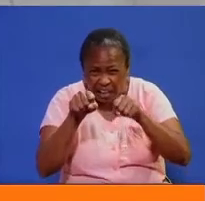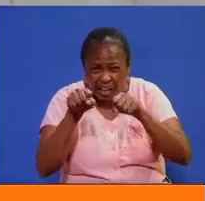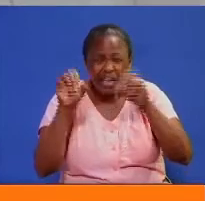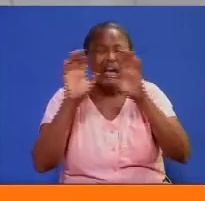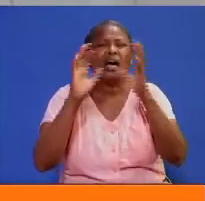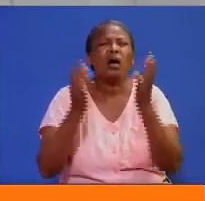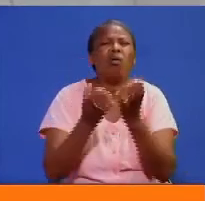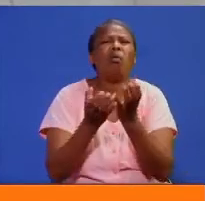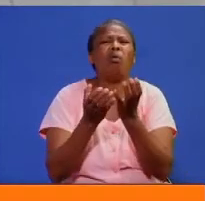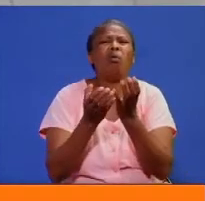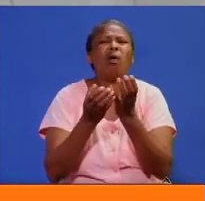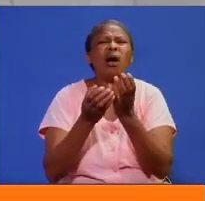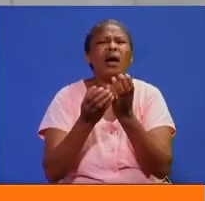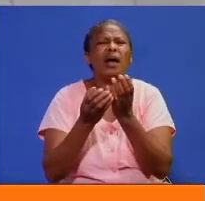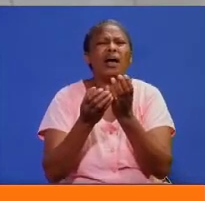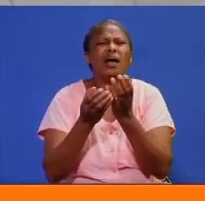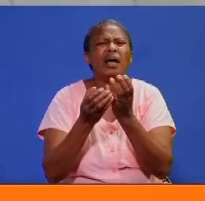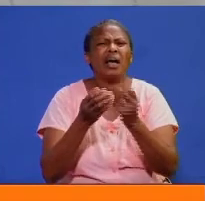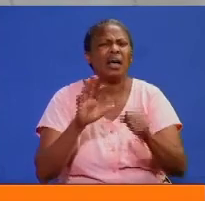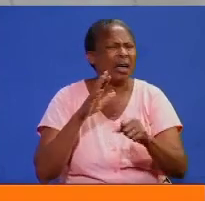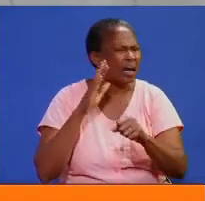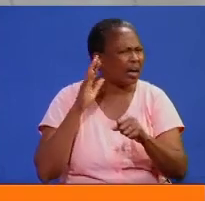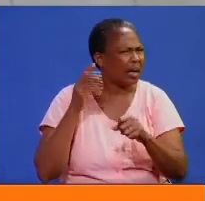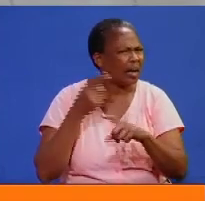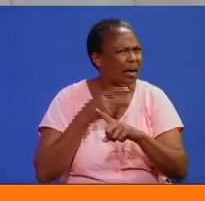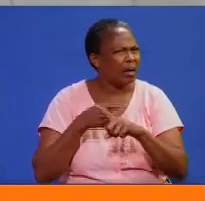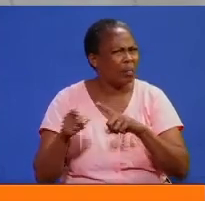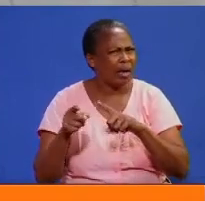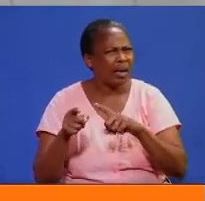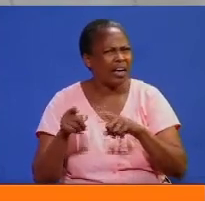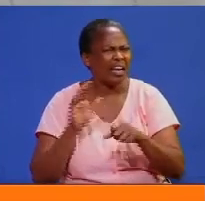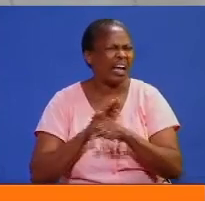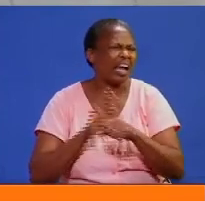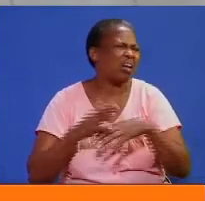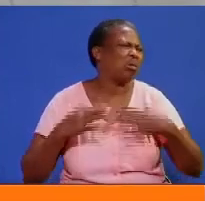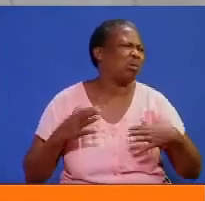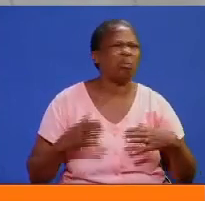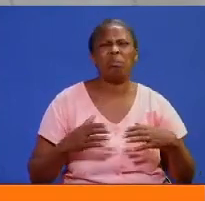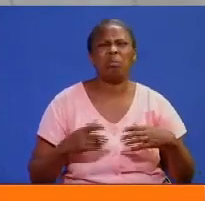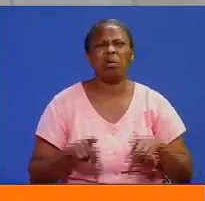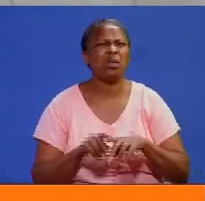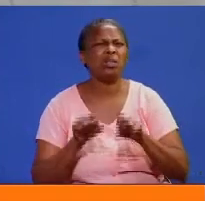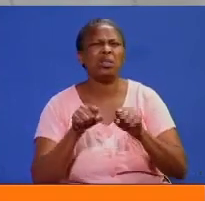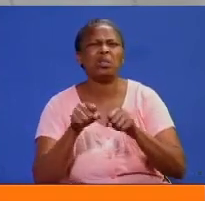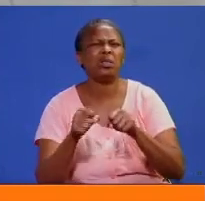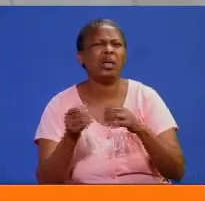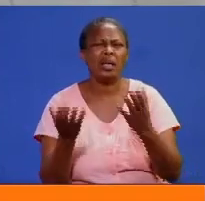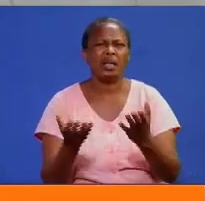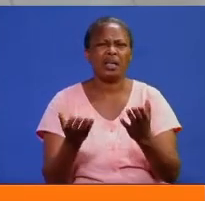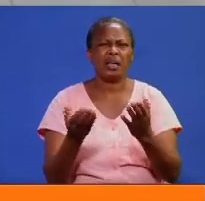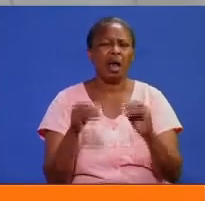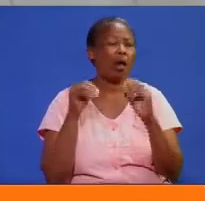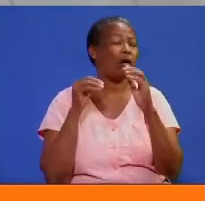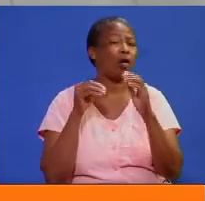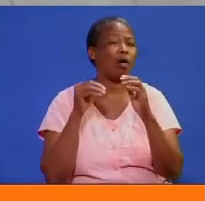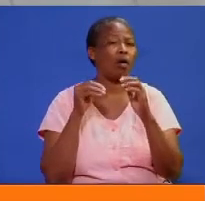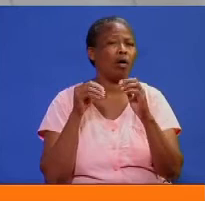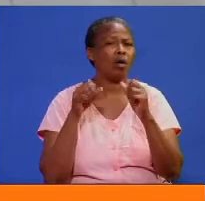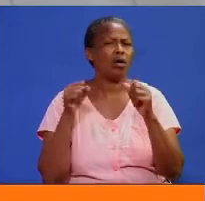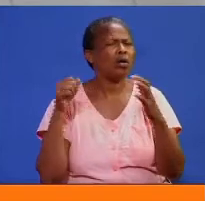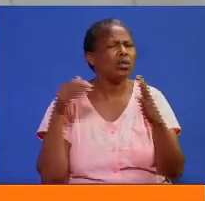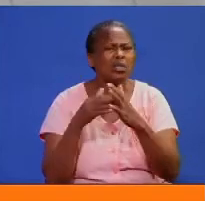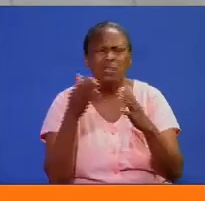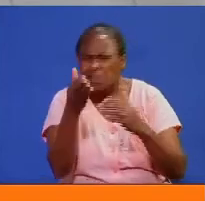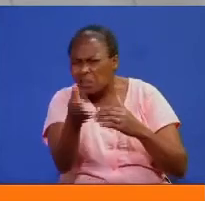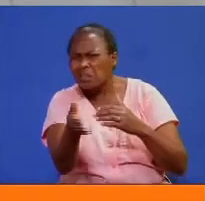of way. However, hundreds of motorists and other road users were stranded for hours after the road was closed to allow